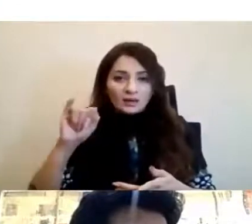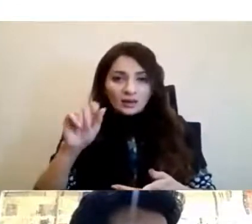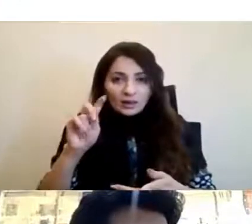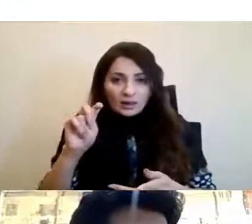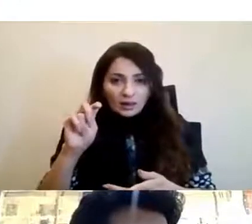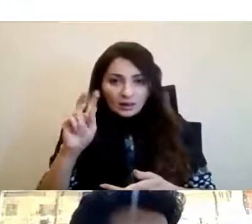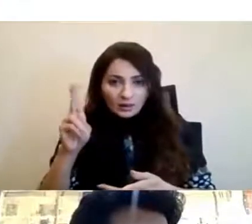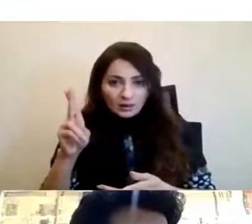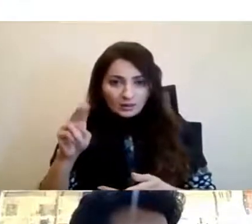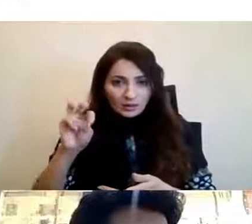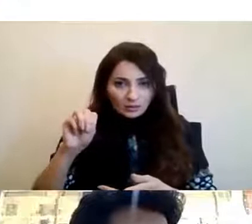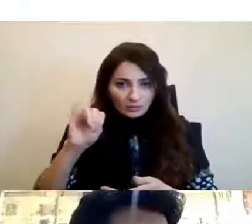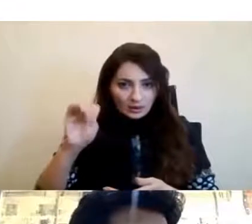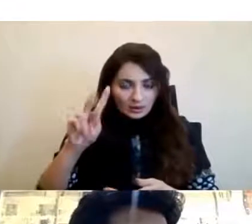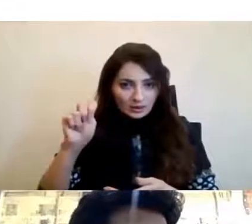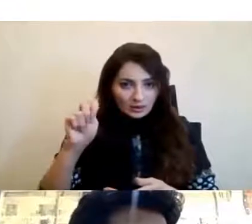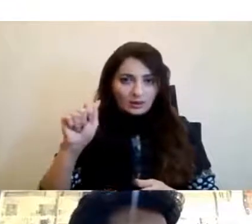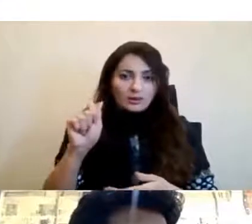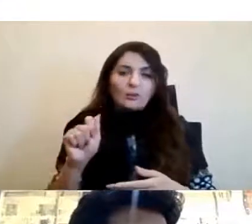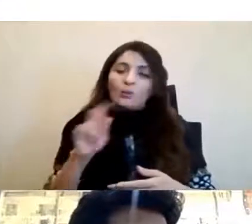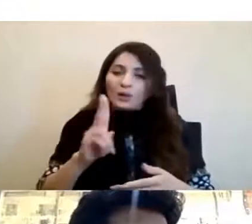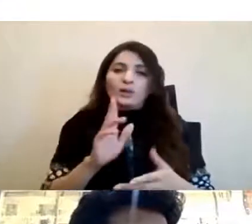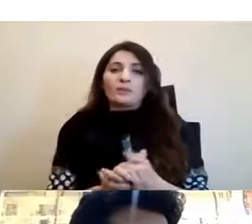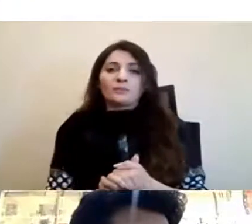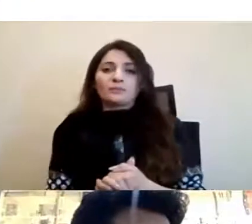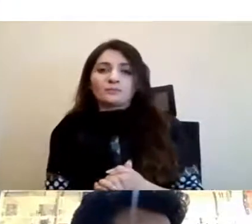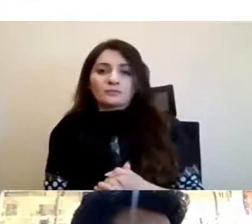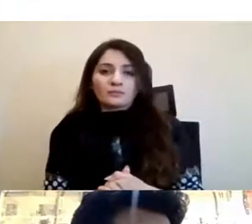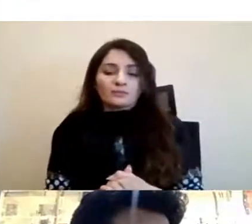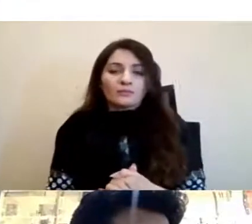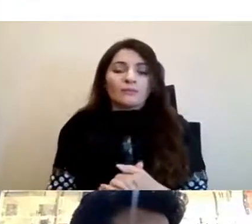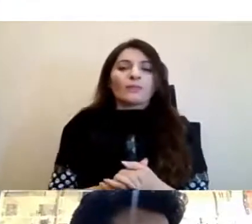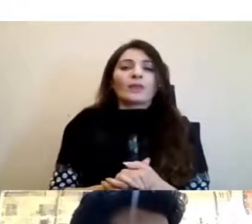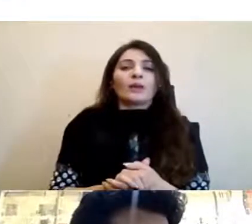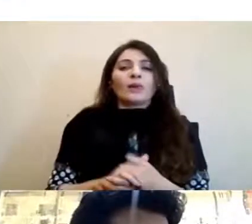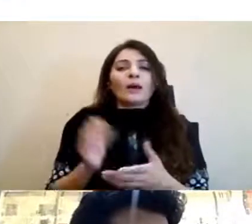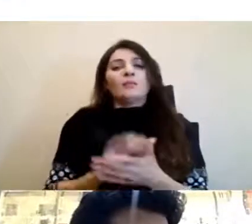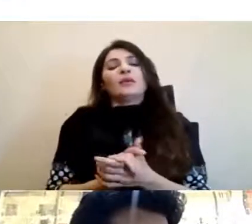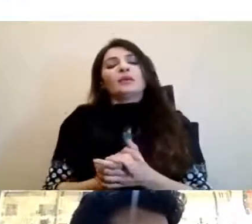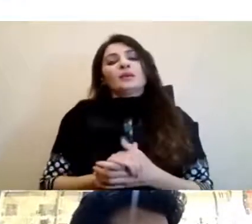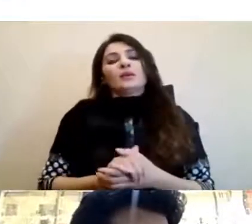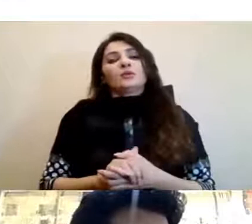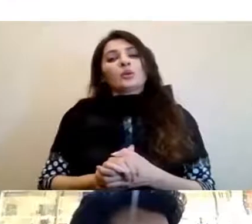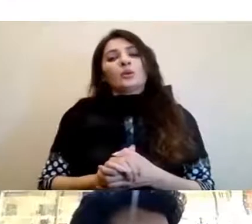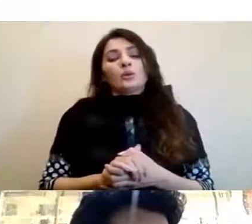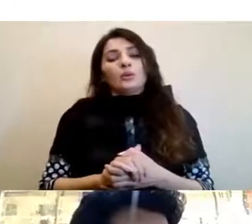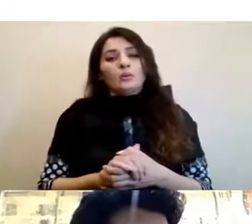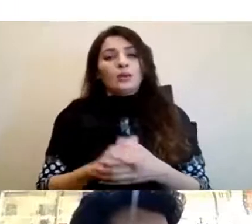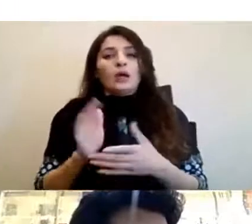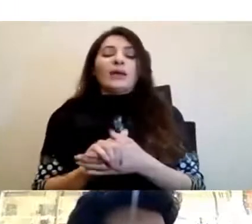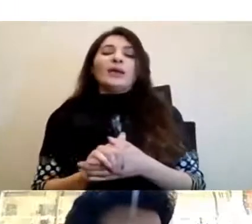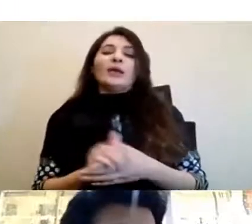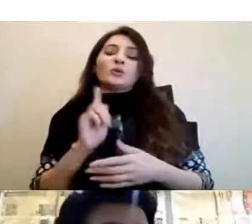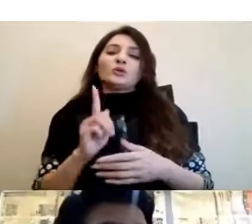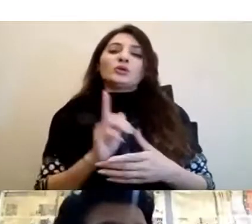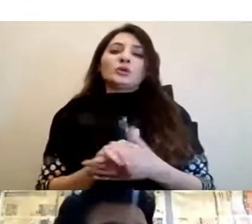Sure. So I think for every positive that we have, there is a side for improvement.